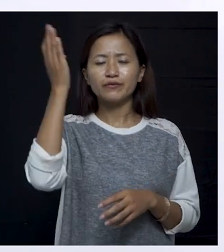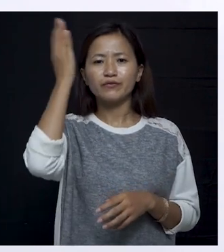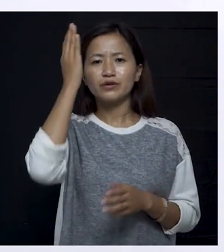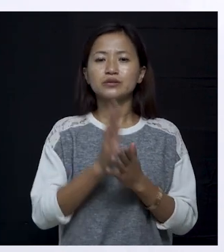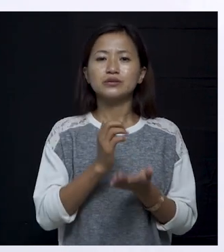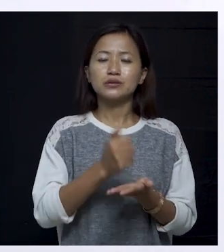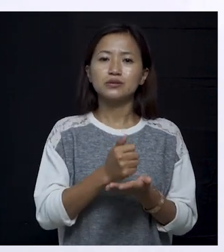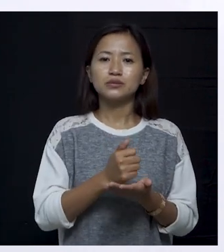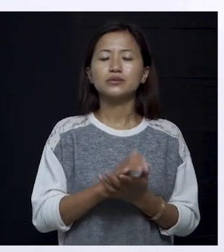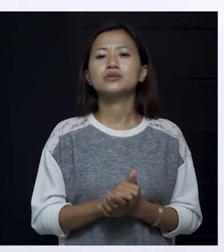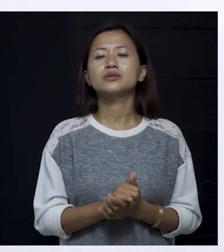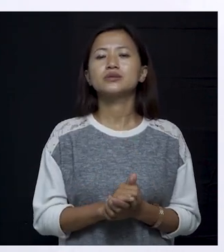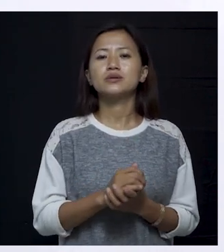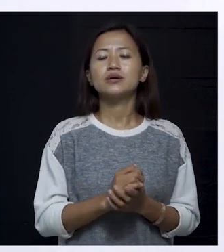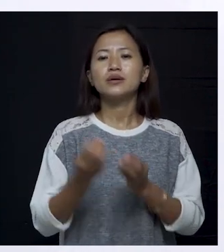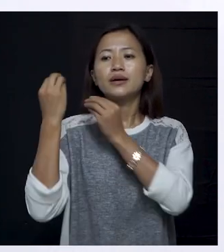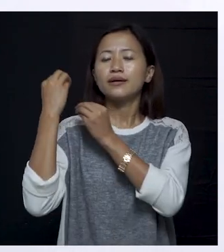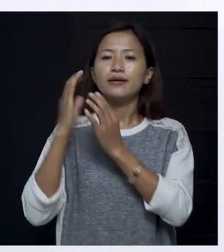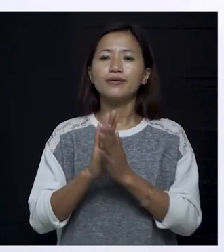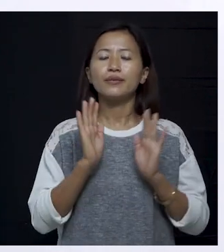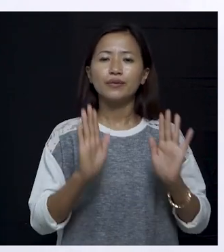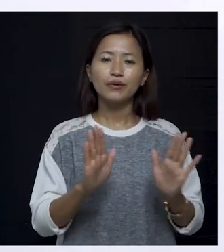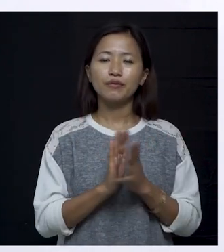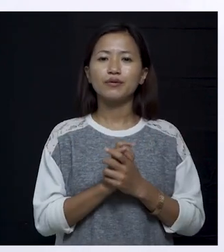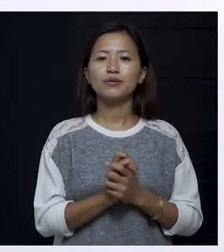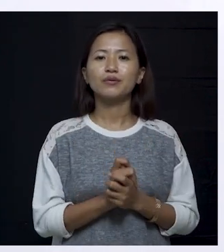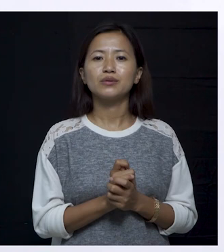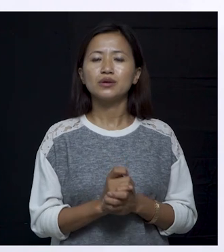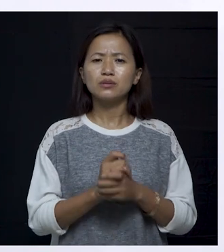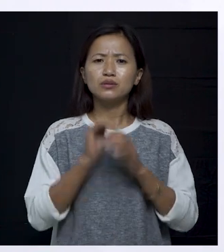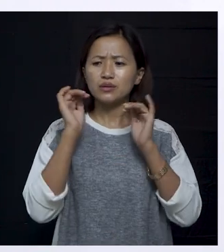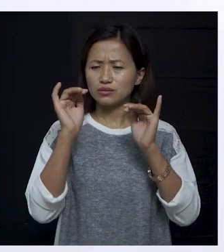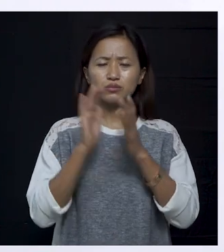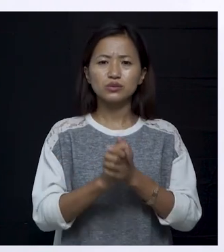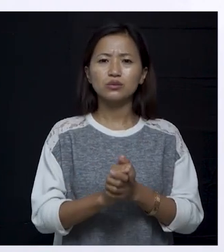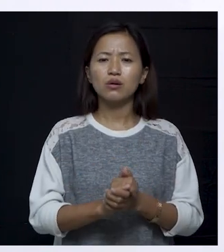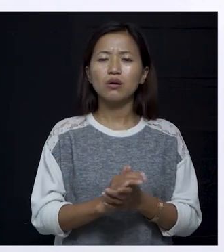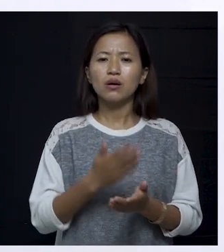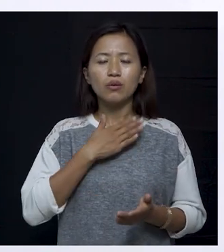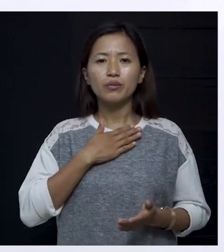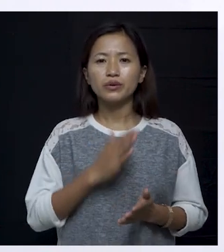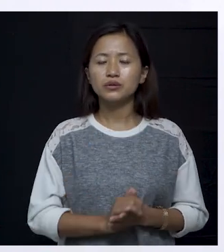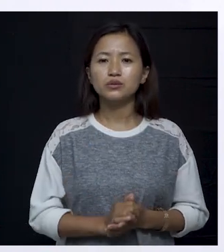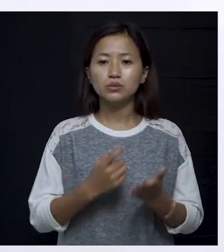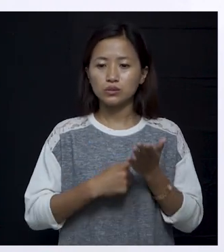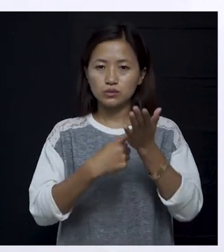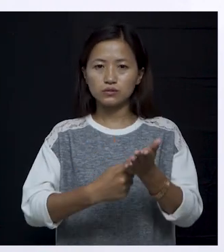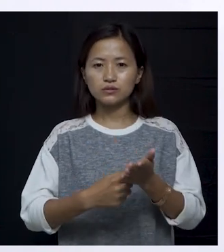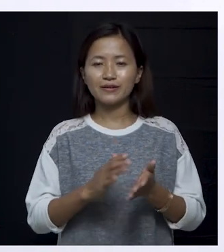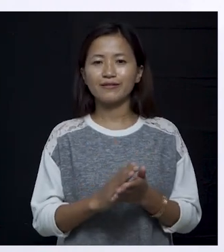those fundamental duties will be, we have the, we are supposed to obey the rules and regulation,